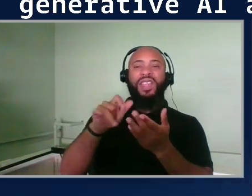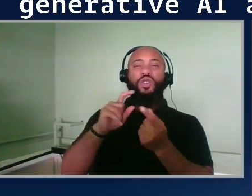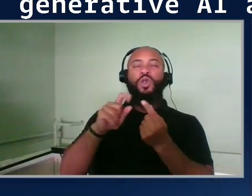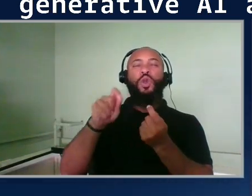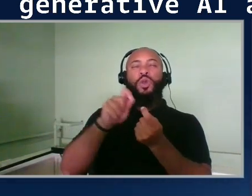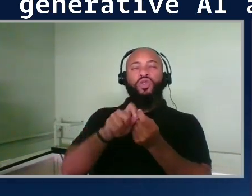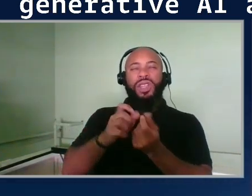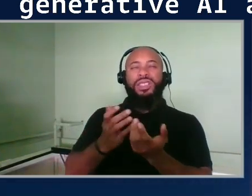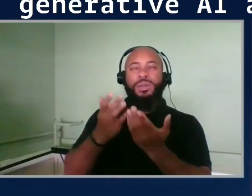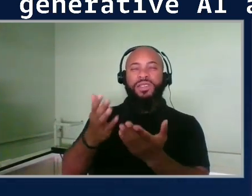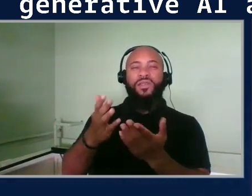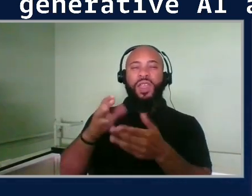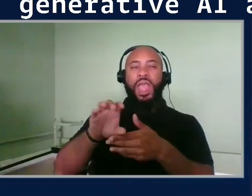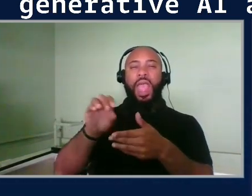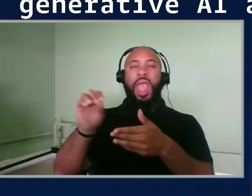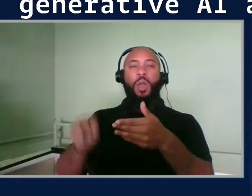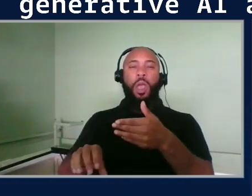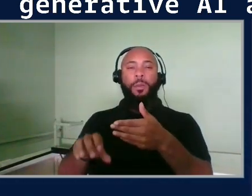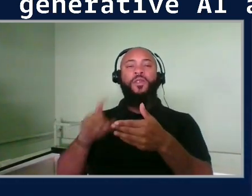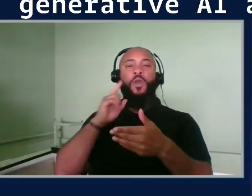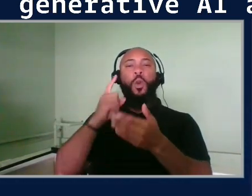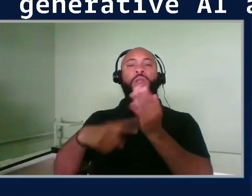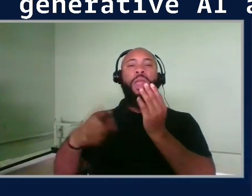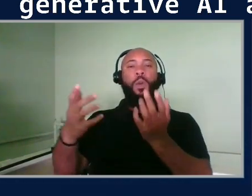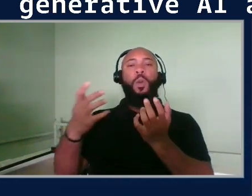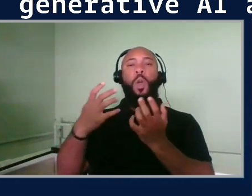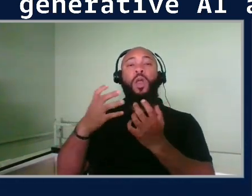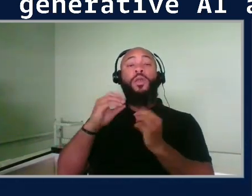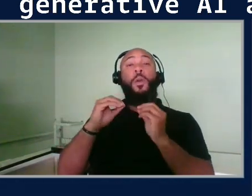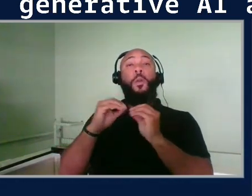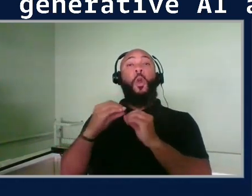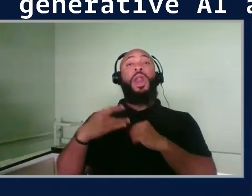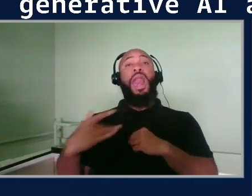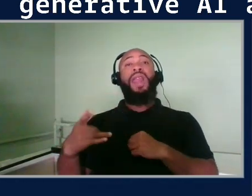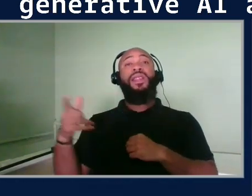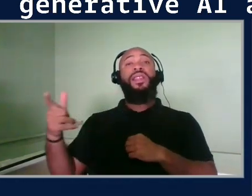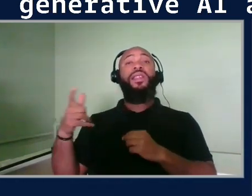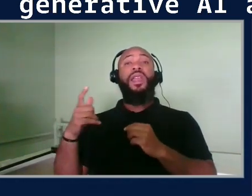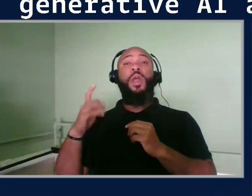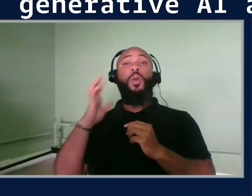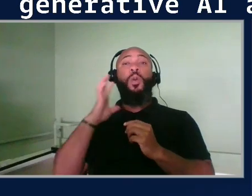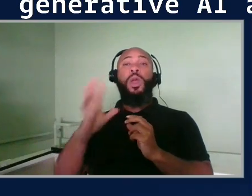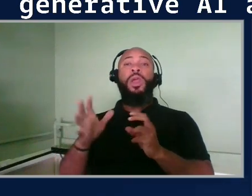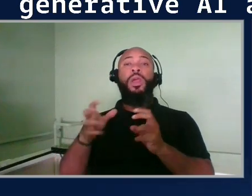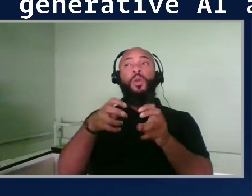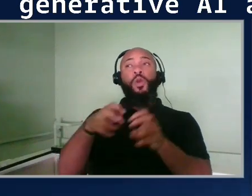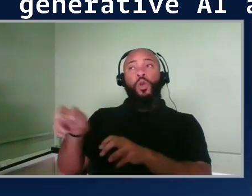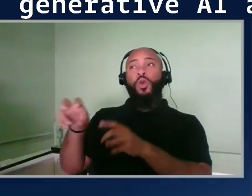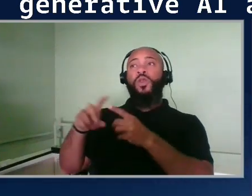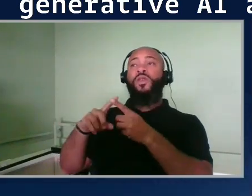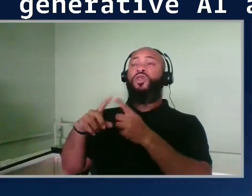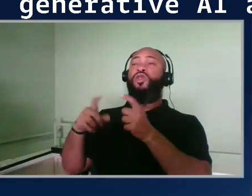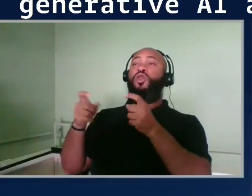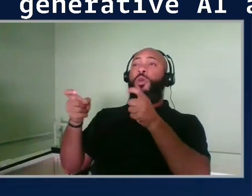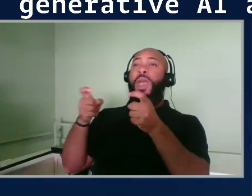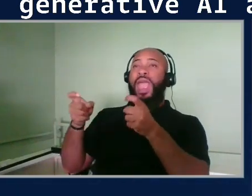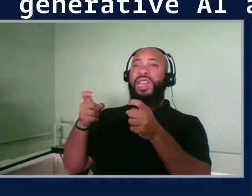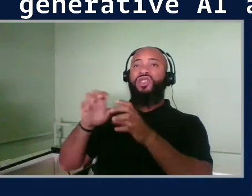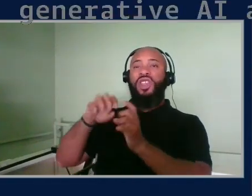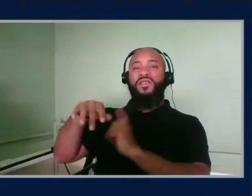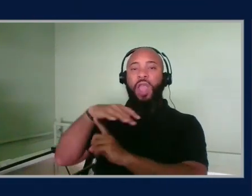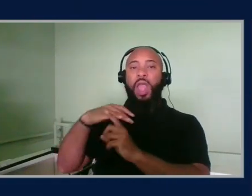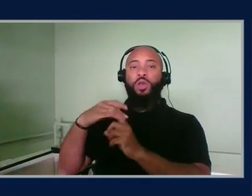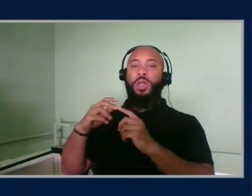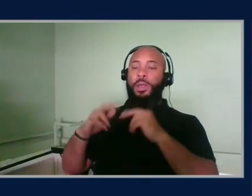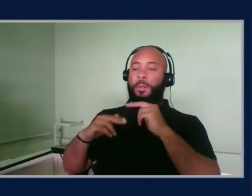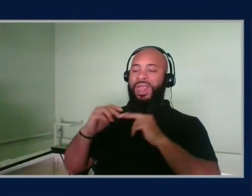And the more likely they are to move into the realm of a managed environment where they're doing a lot of their own building, or a semi-managed environment